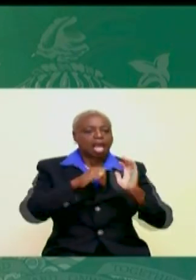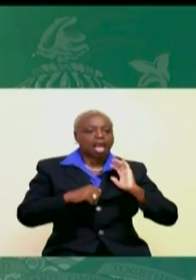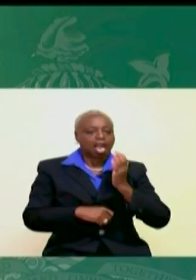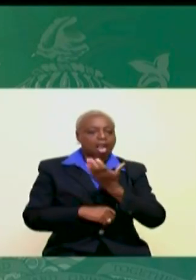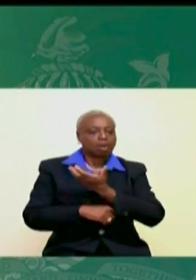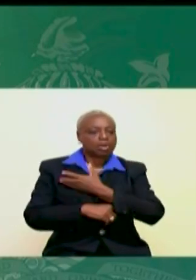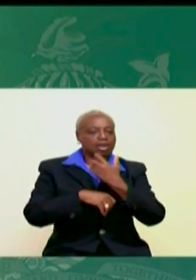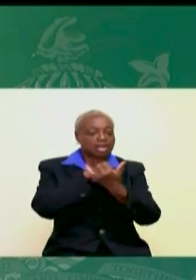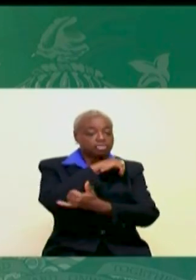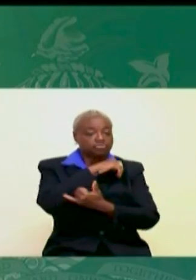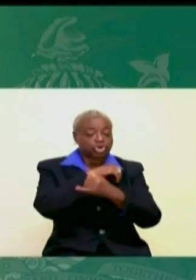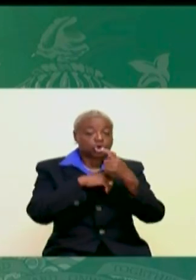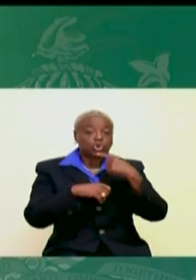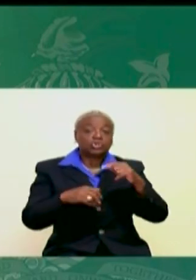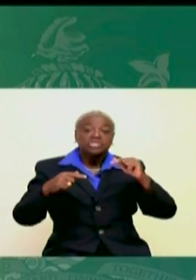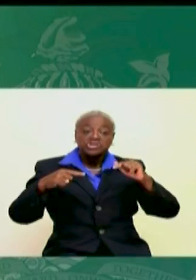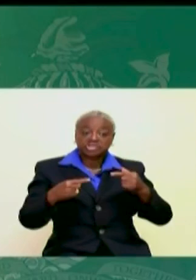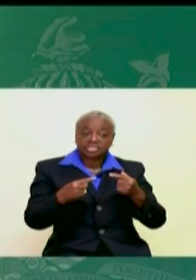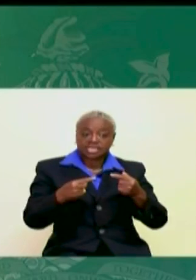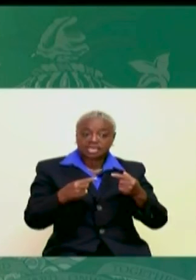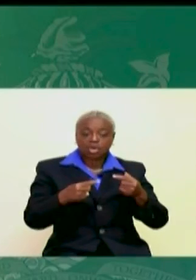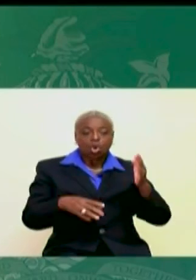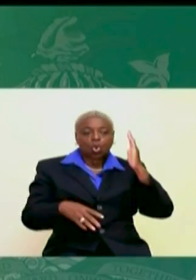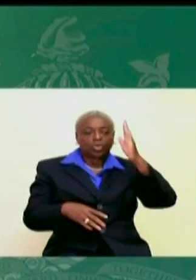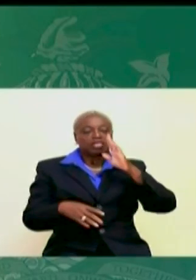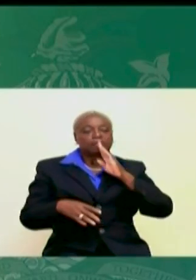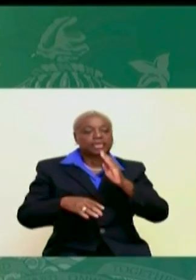no one in our country who's hurting is going to be left behind.